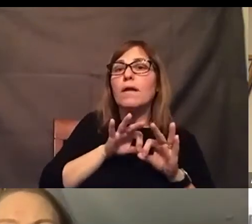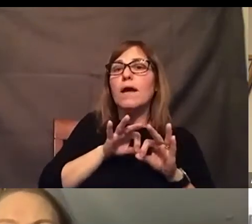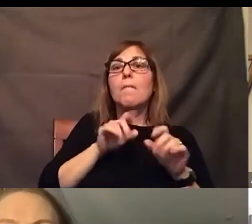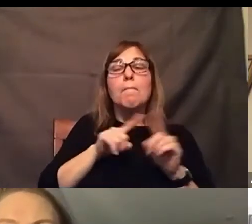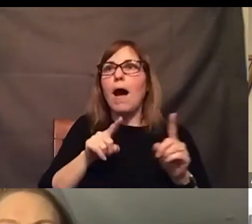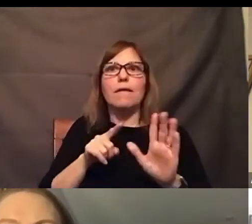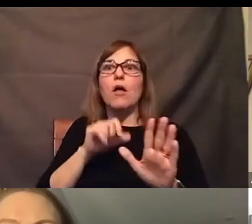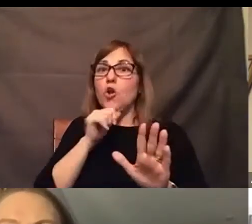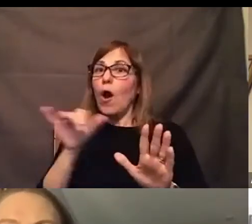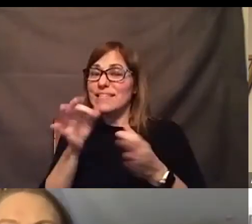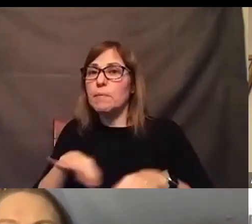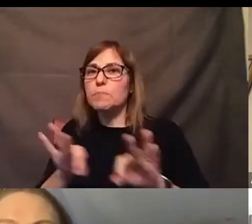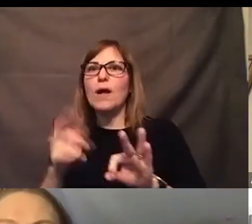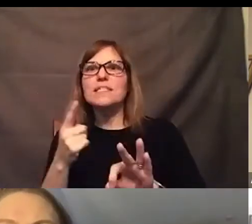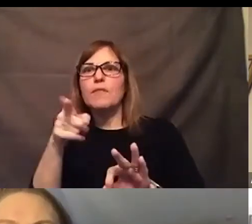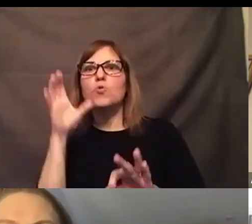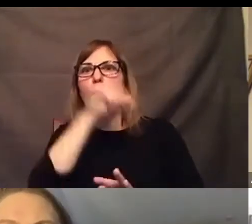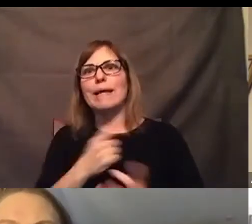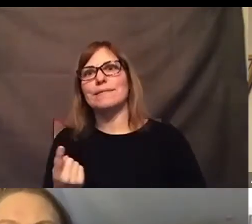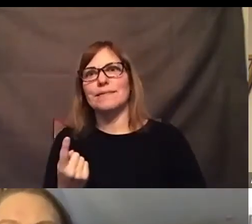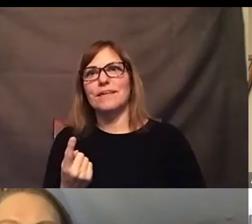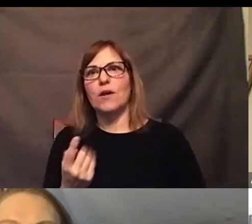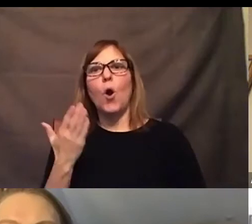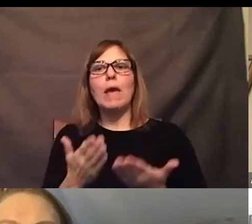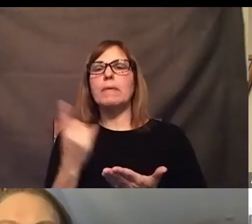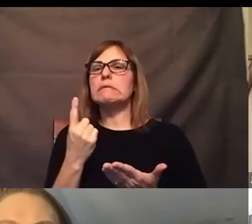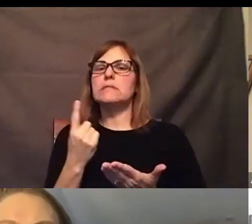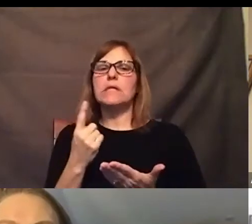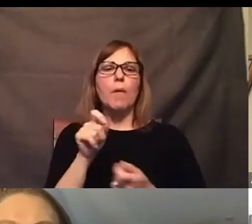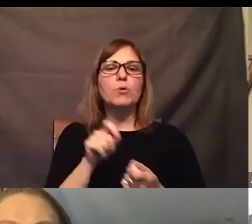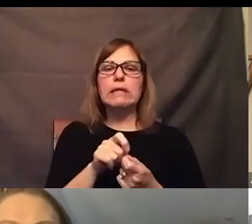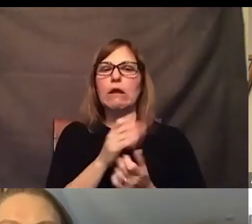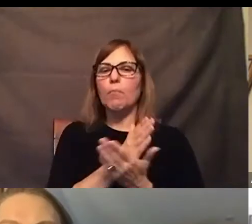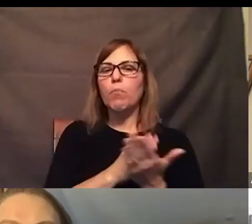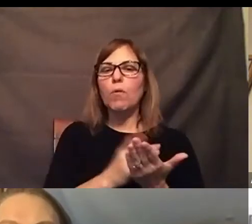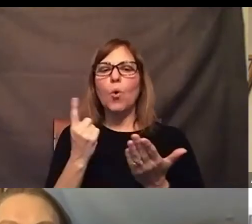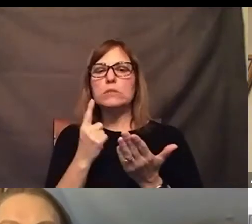catch. Or there's a particular element or piece of context that is super